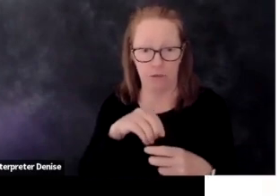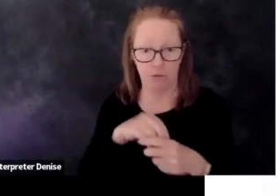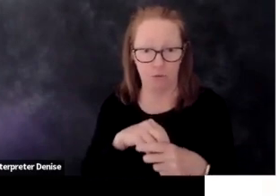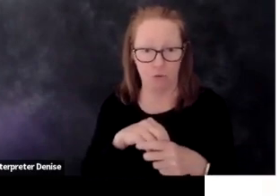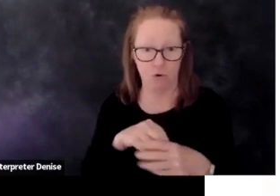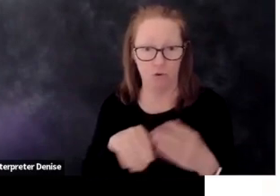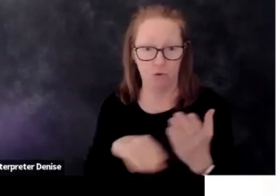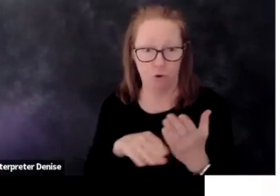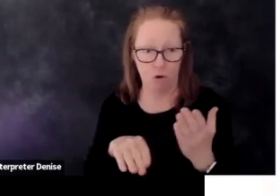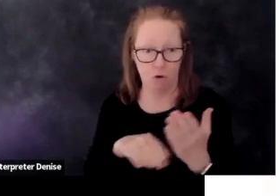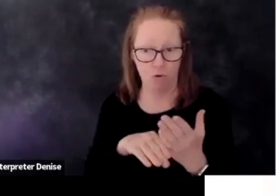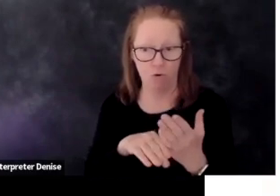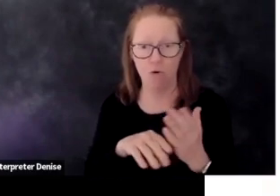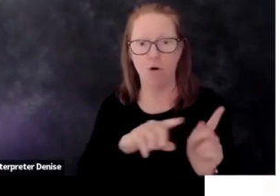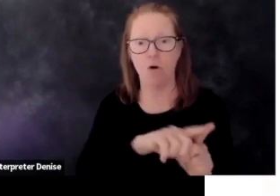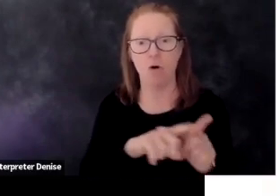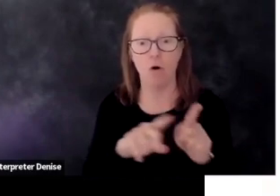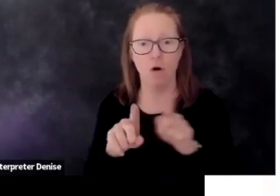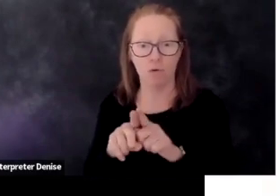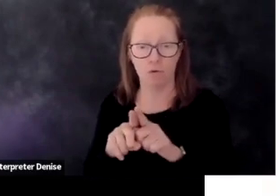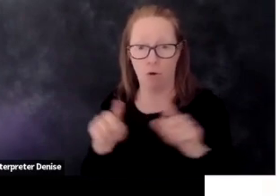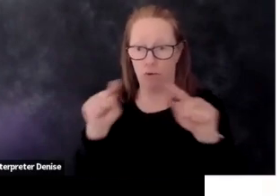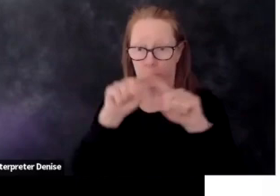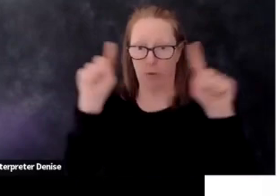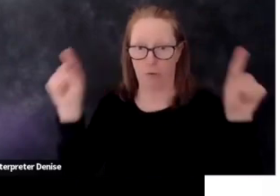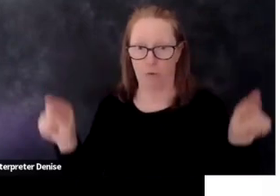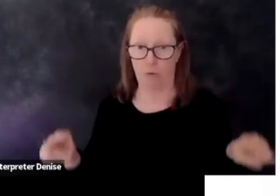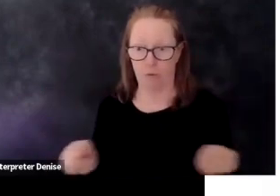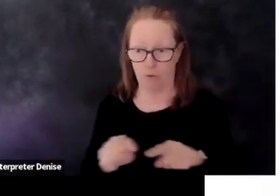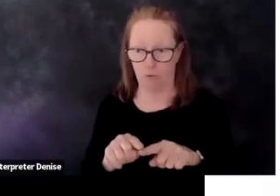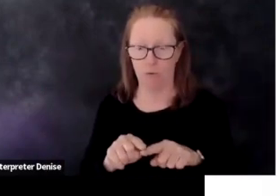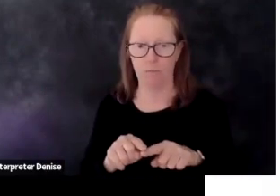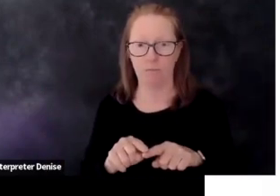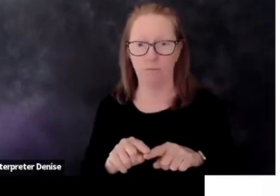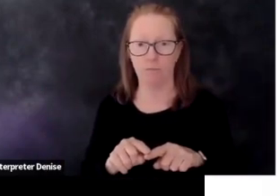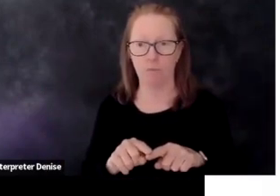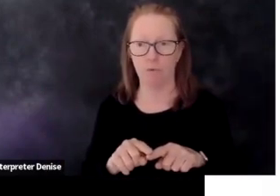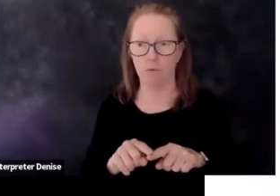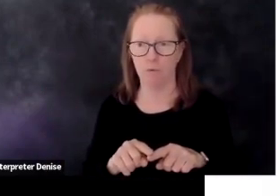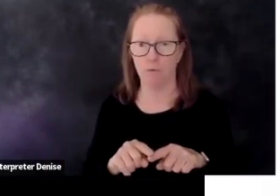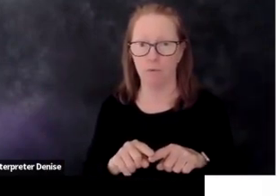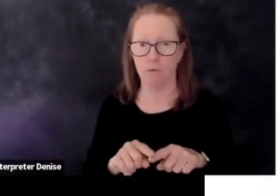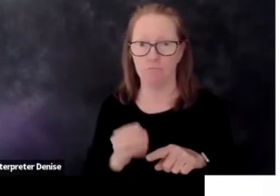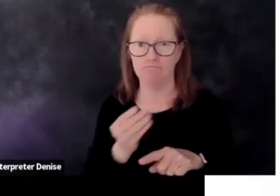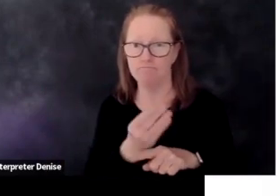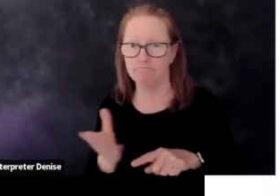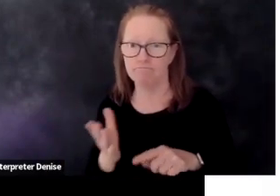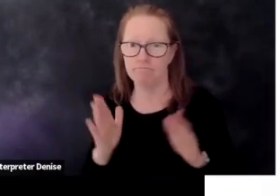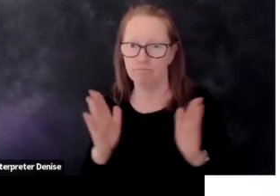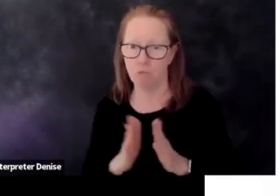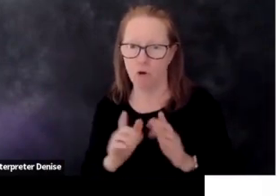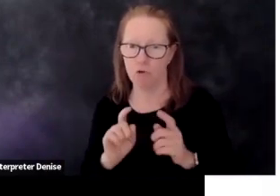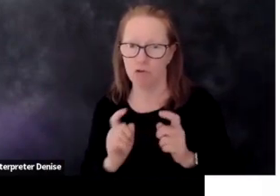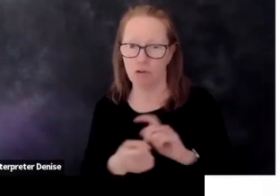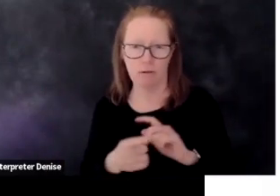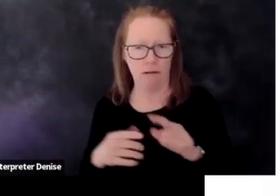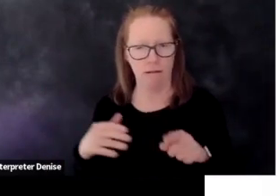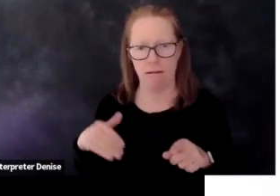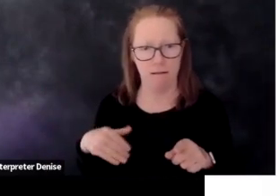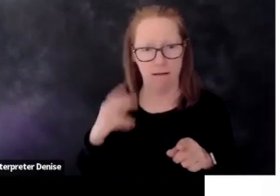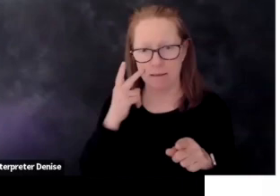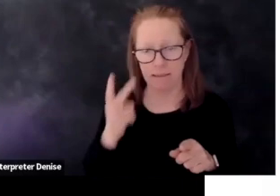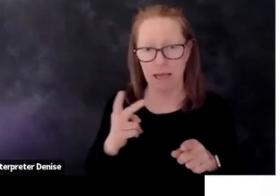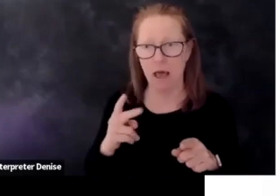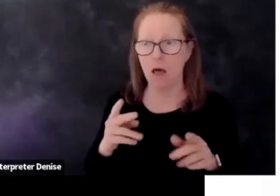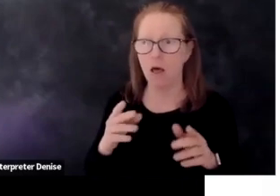the perimeter of the arena, I would add a small change that's not so easy to see. We flattened out the